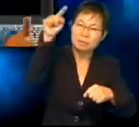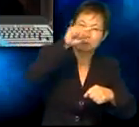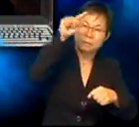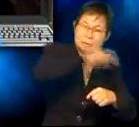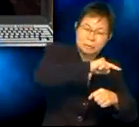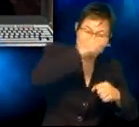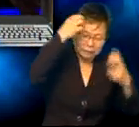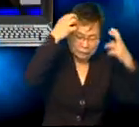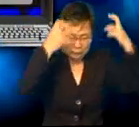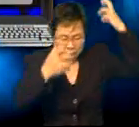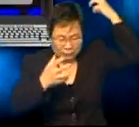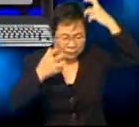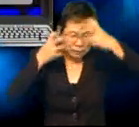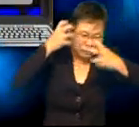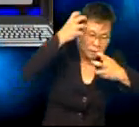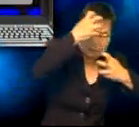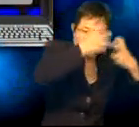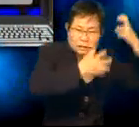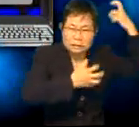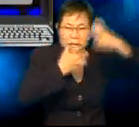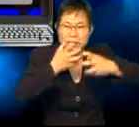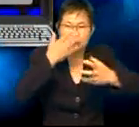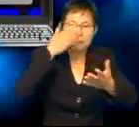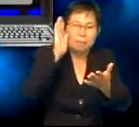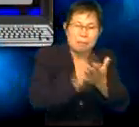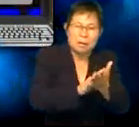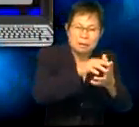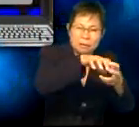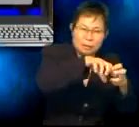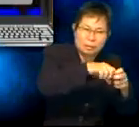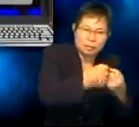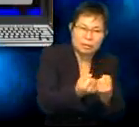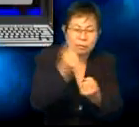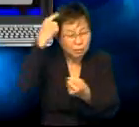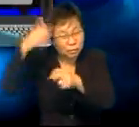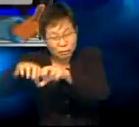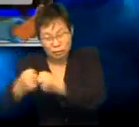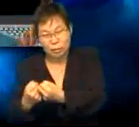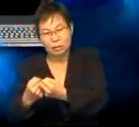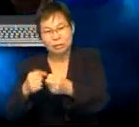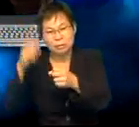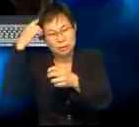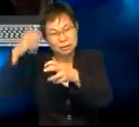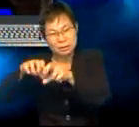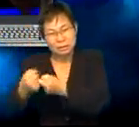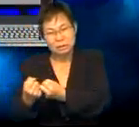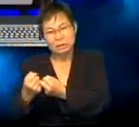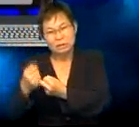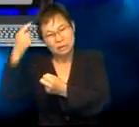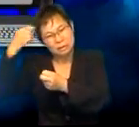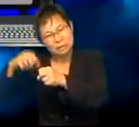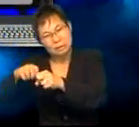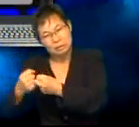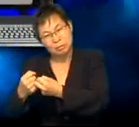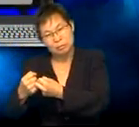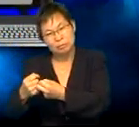extremely miserable. Patients with badly damaged right hemispheres, on the other hand, can appear to